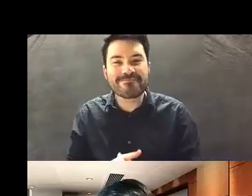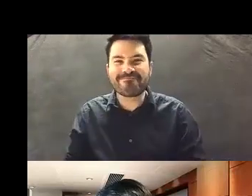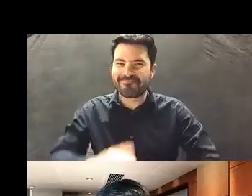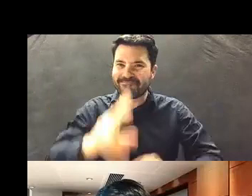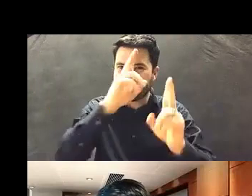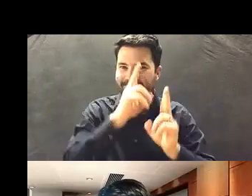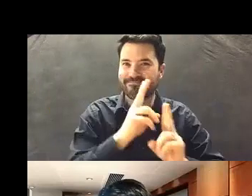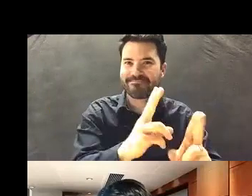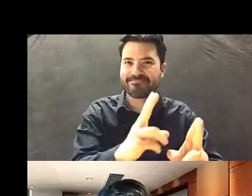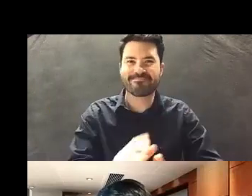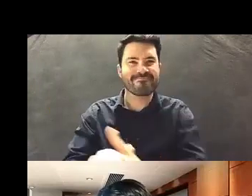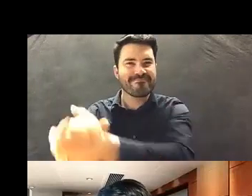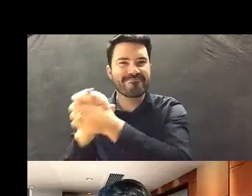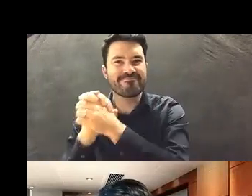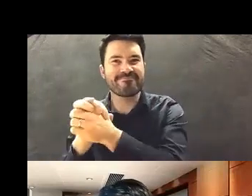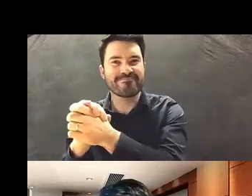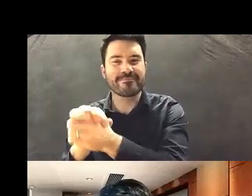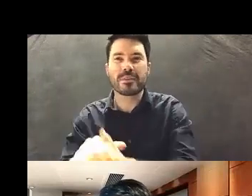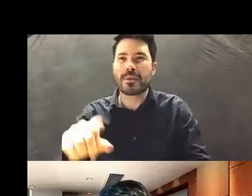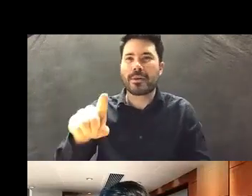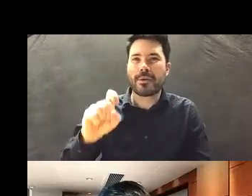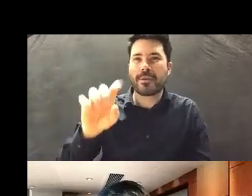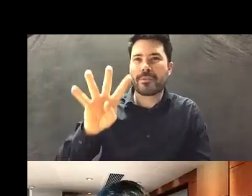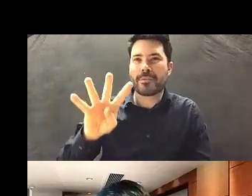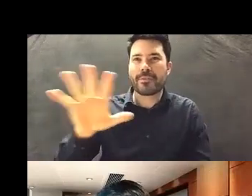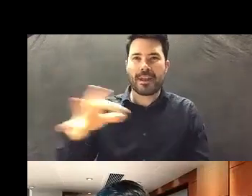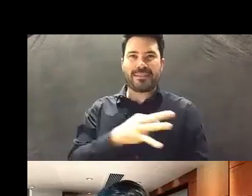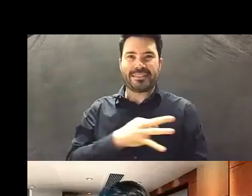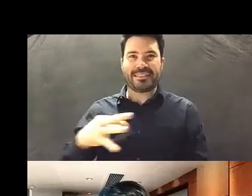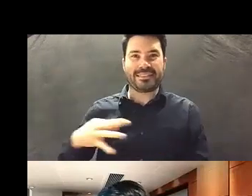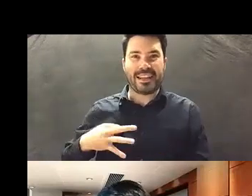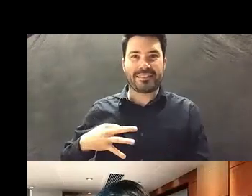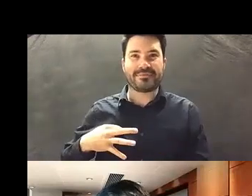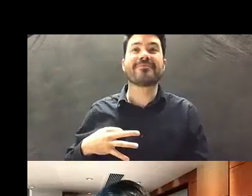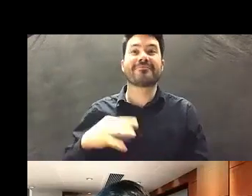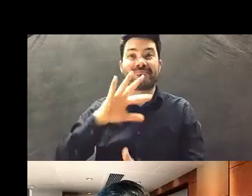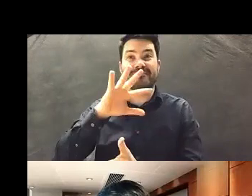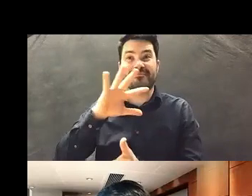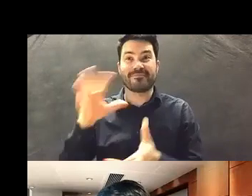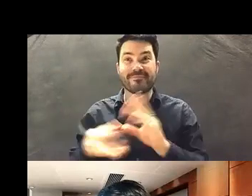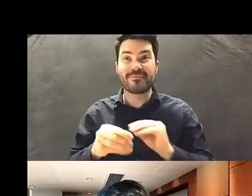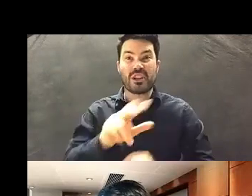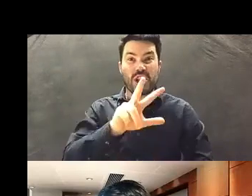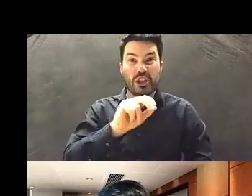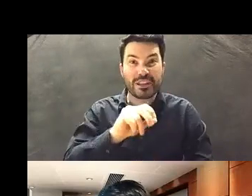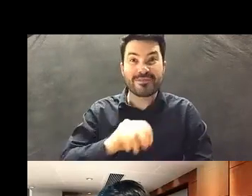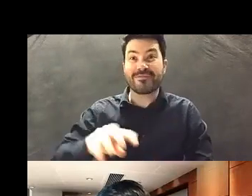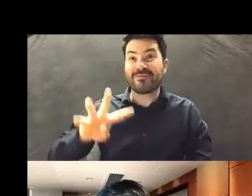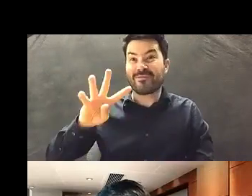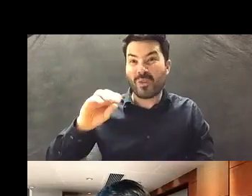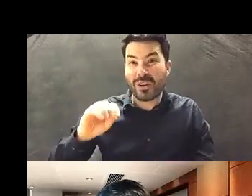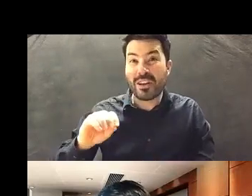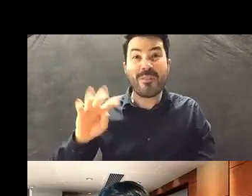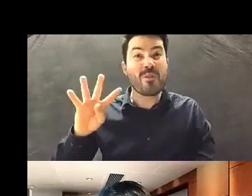congratulate 145 staff members with 30, 40, 45, and we have